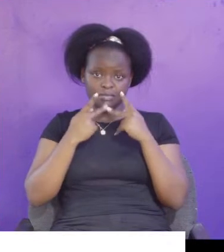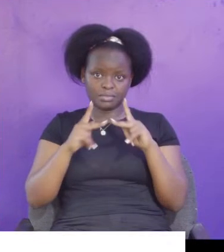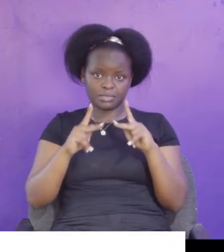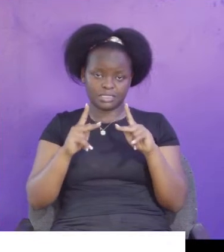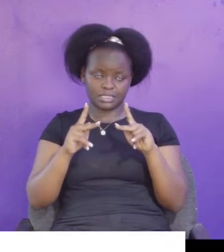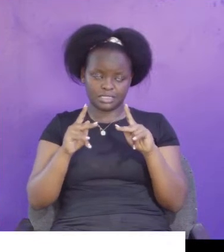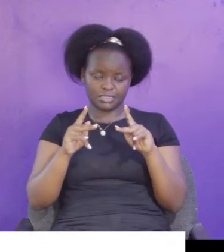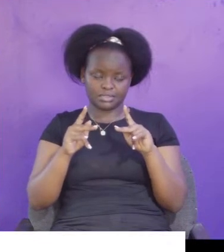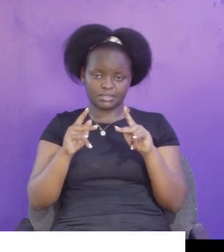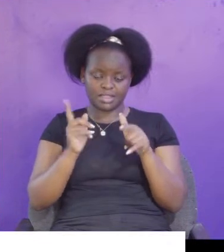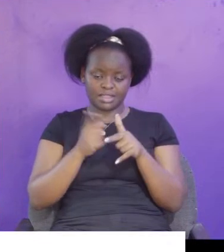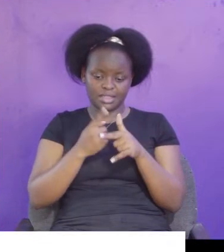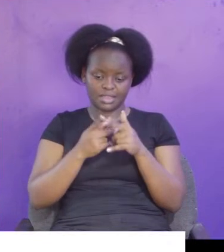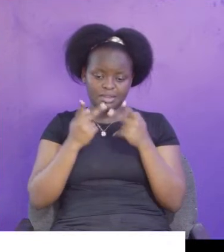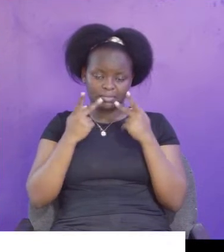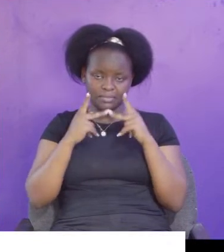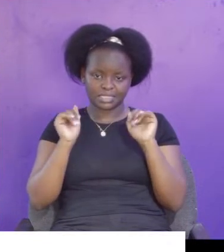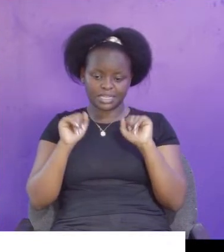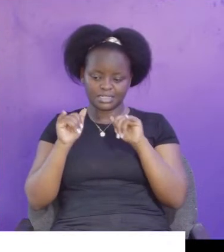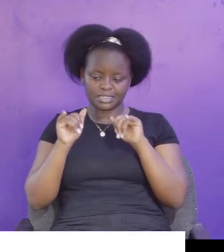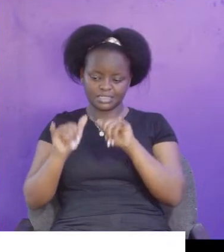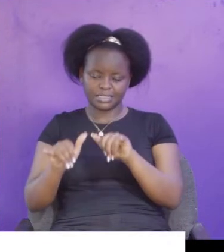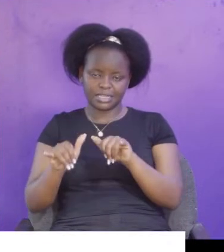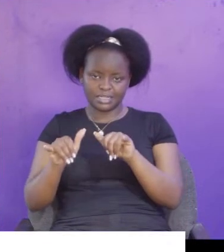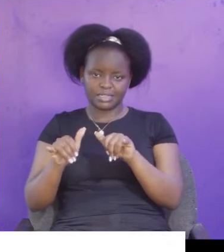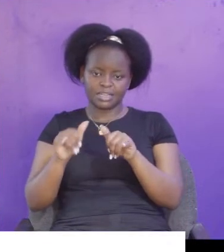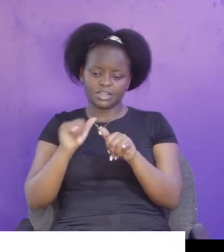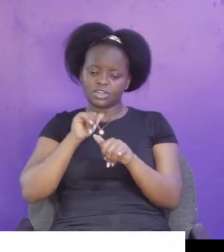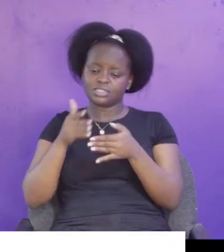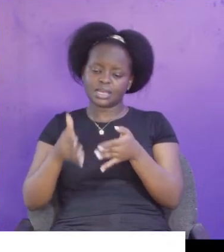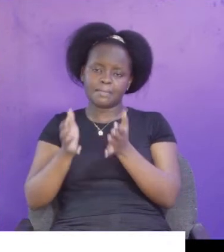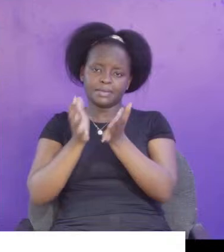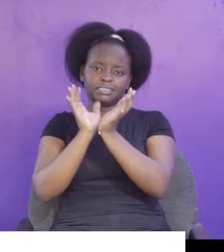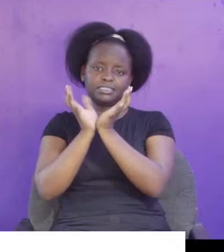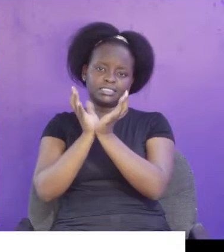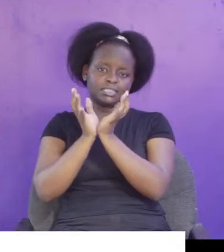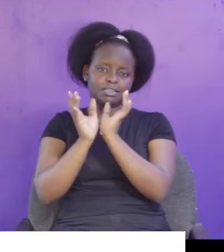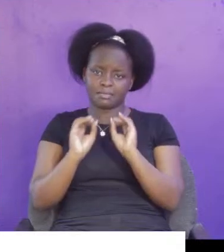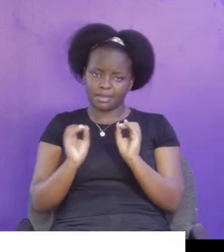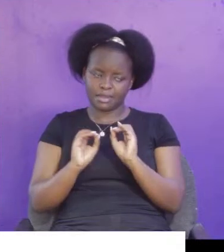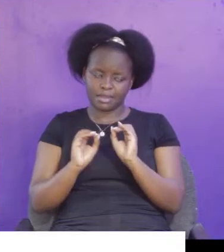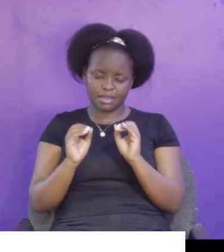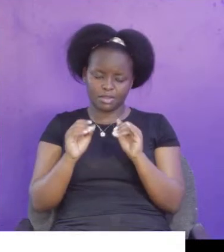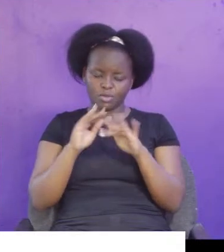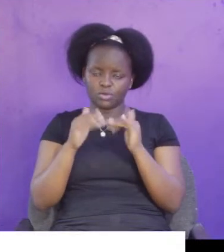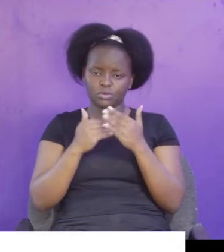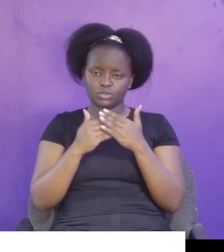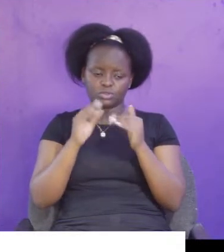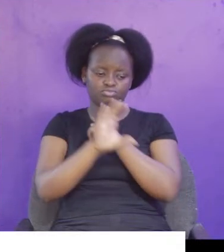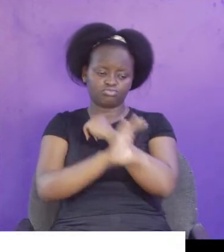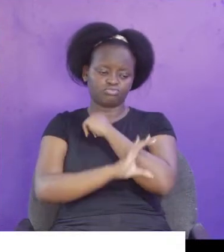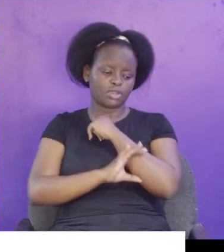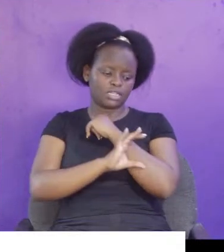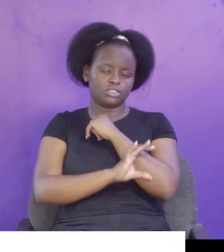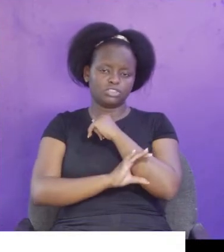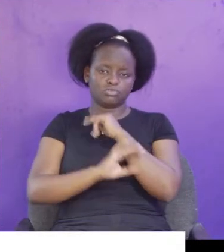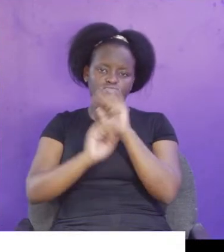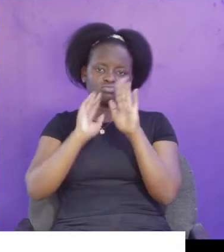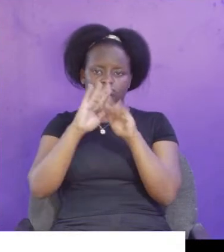prevail, not only here in the stadium, but also in the rest of the country.